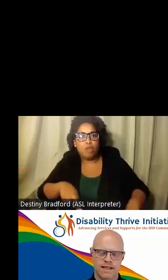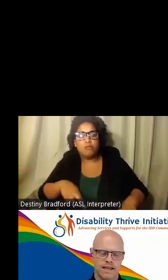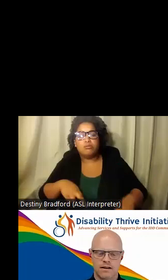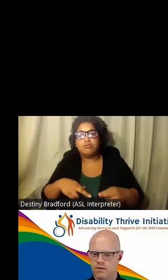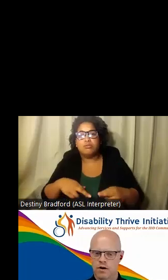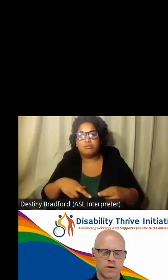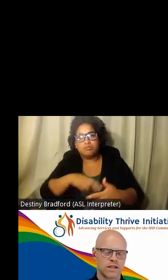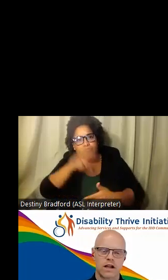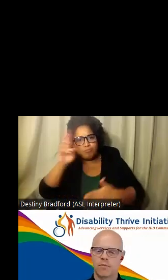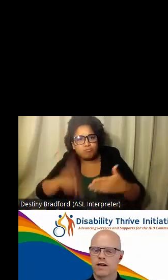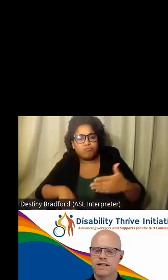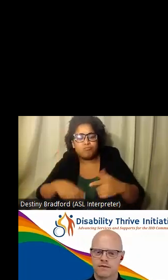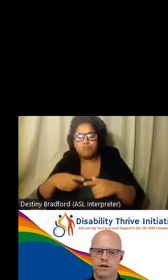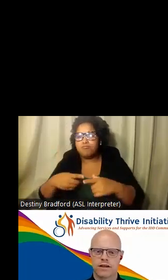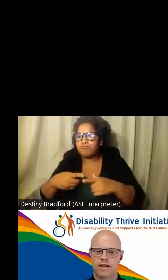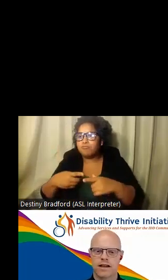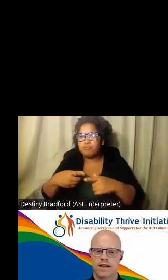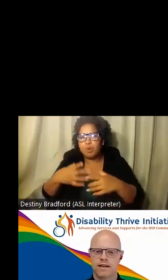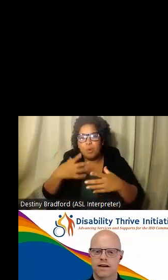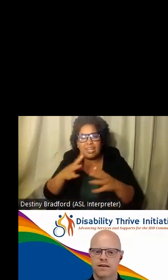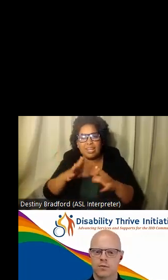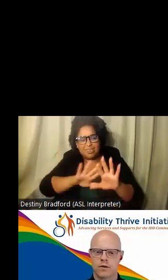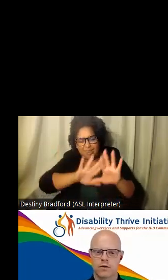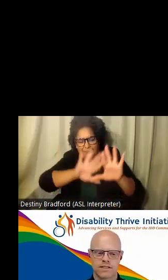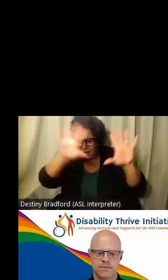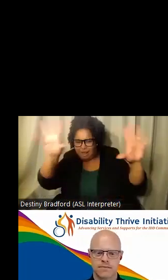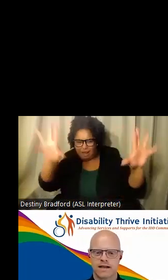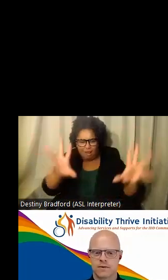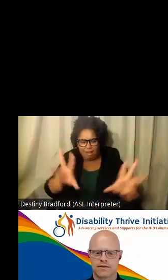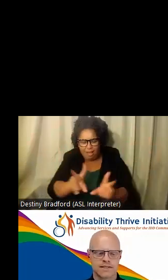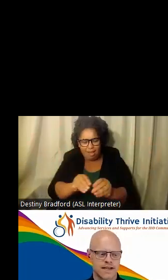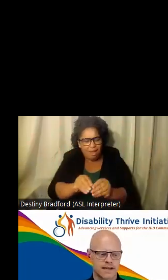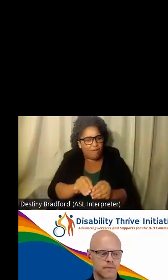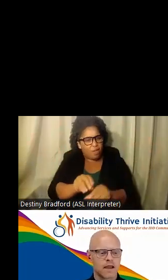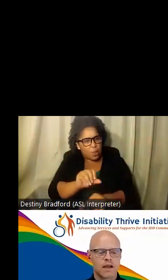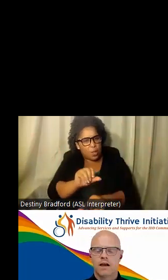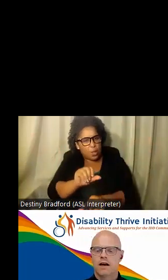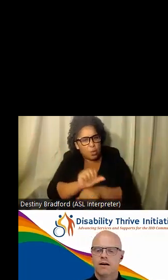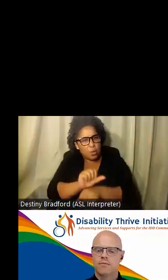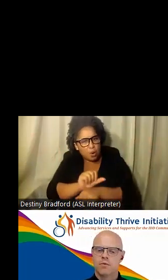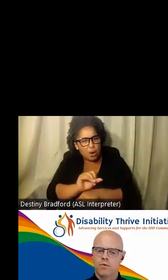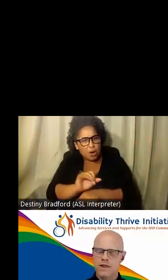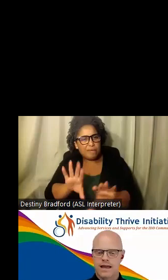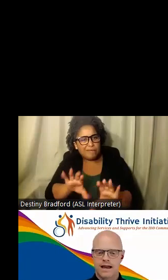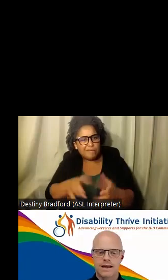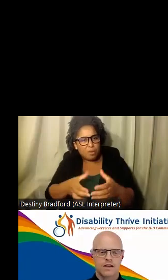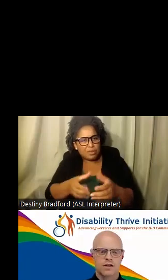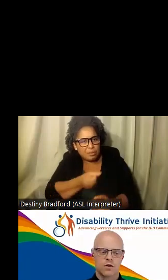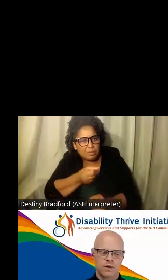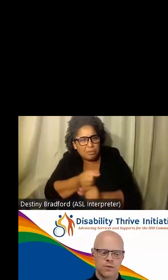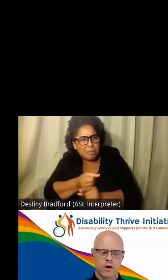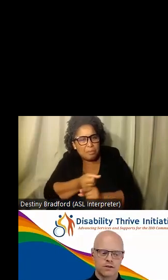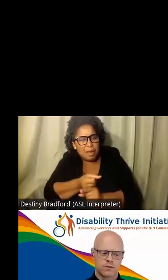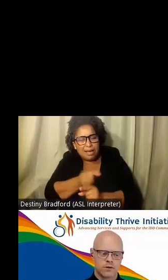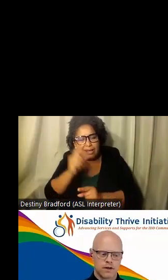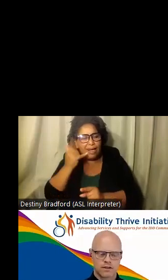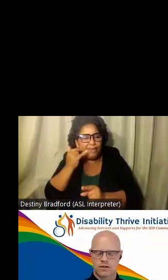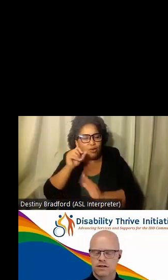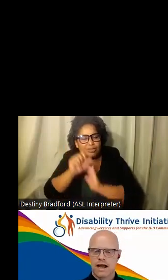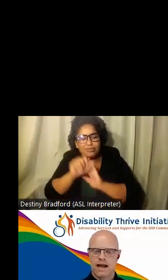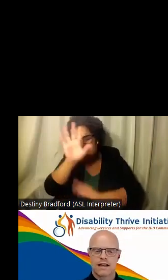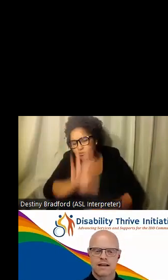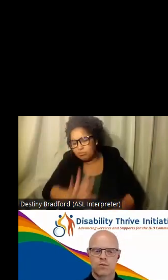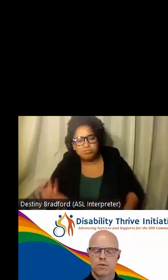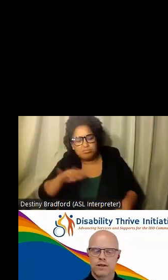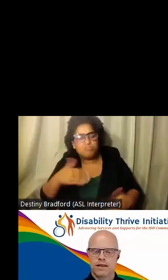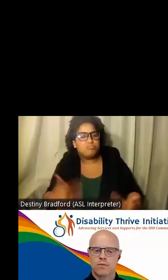from, to get a really comprehensive look at the workforce impact around the state. With that, we want to